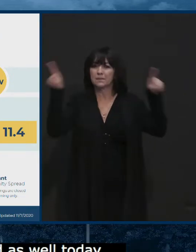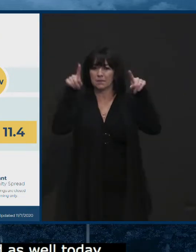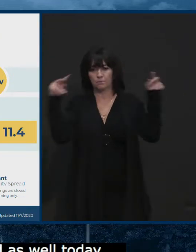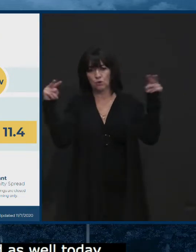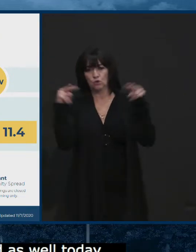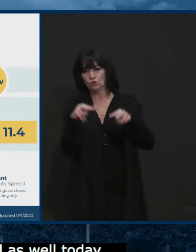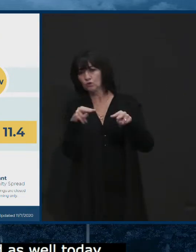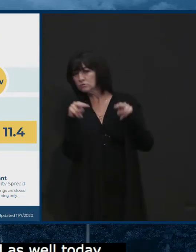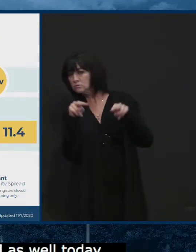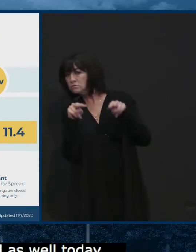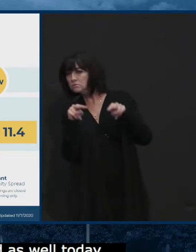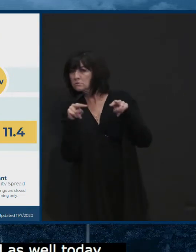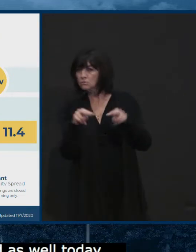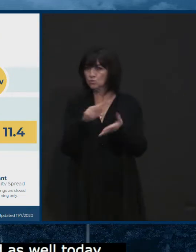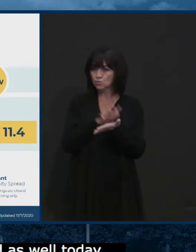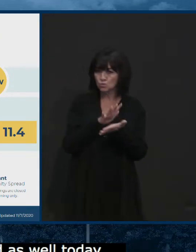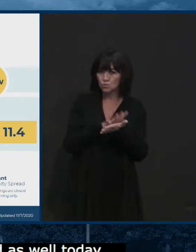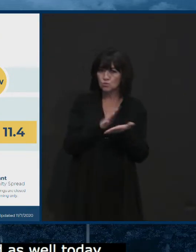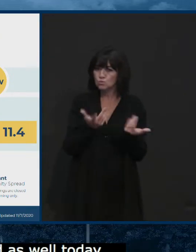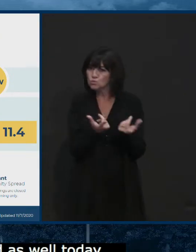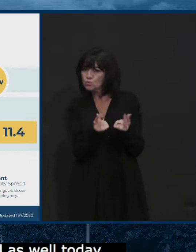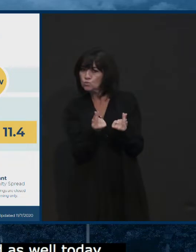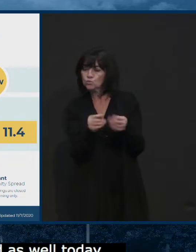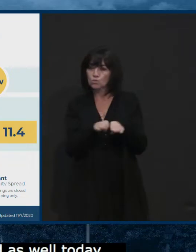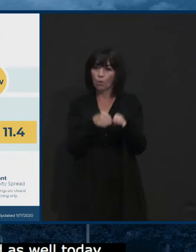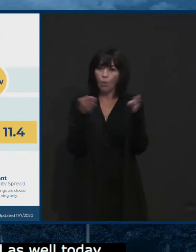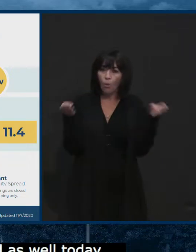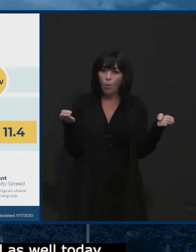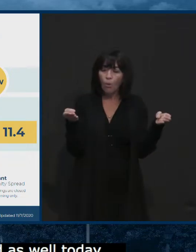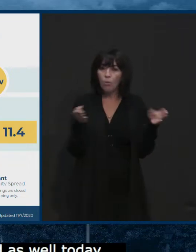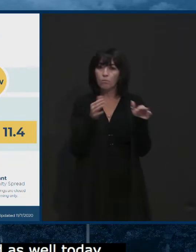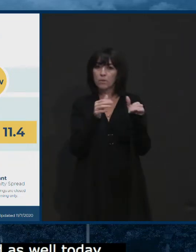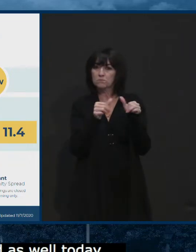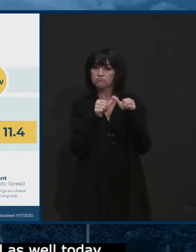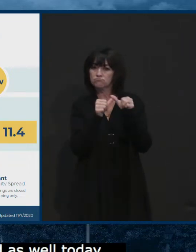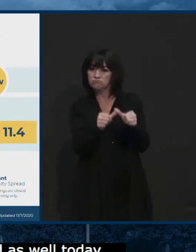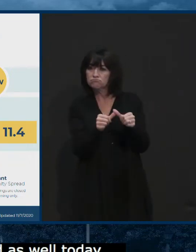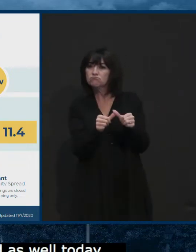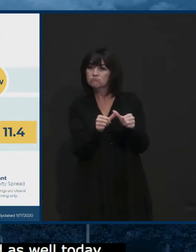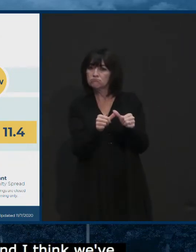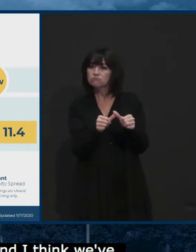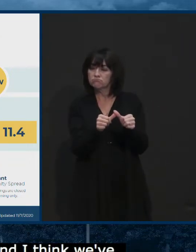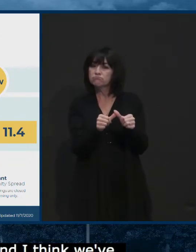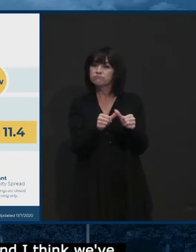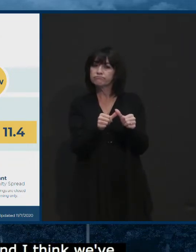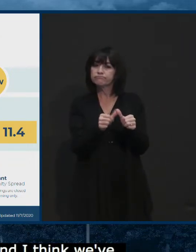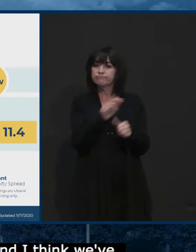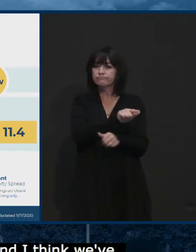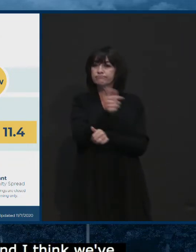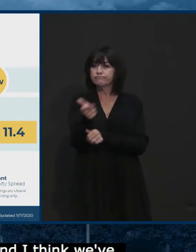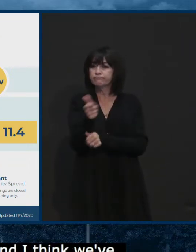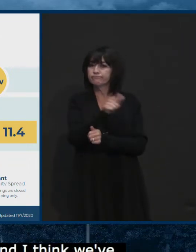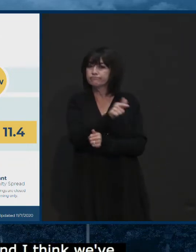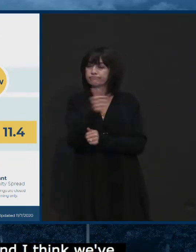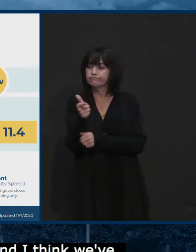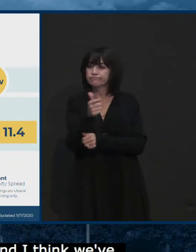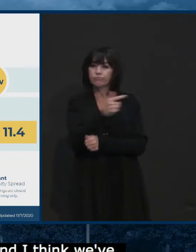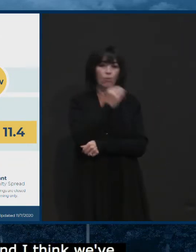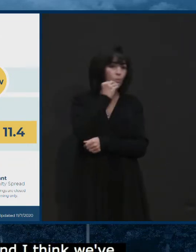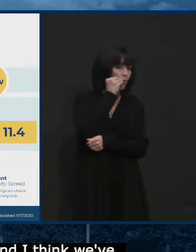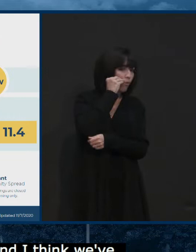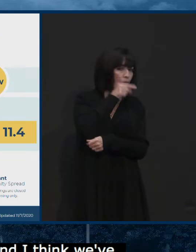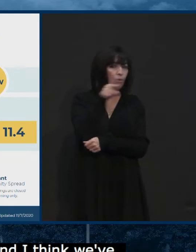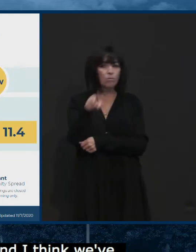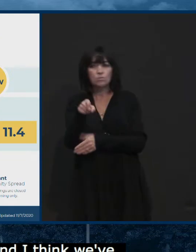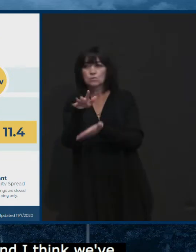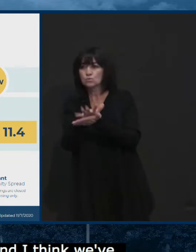school reopening criteria, and I think we've all seen that our case rates have increased this